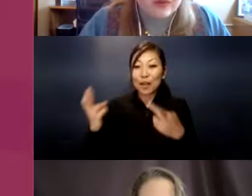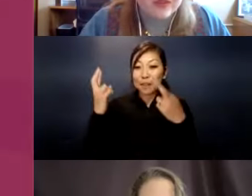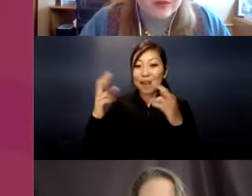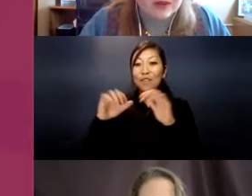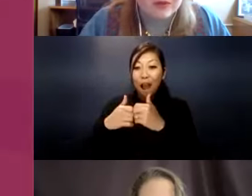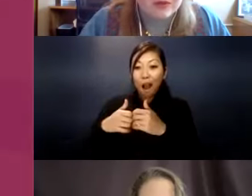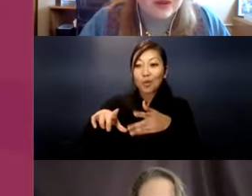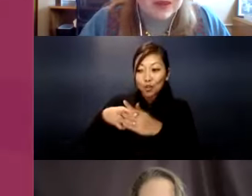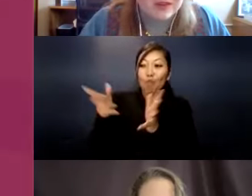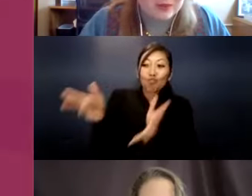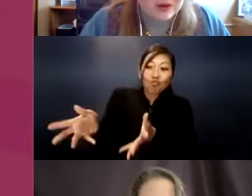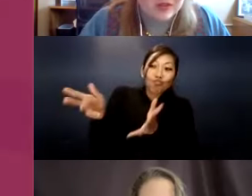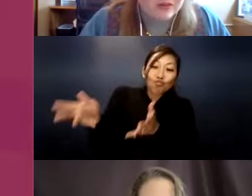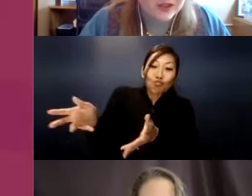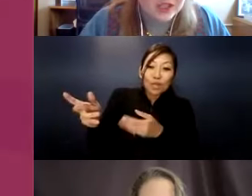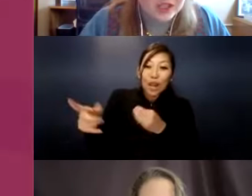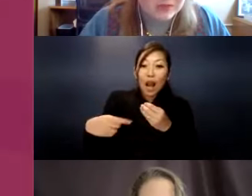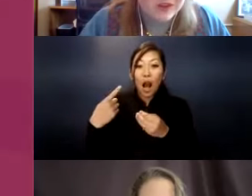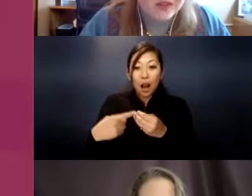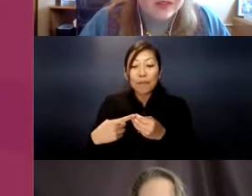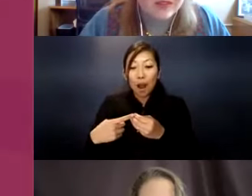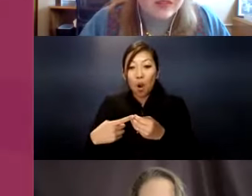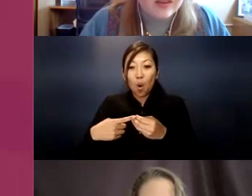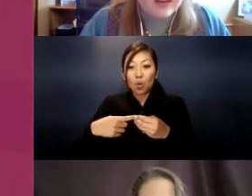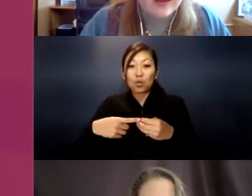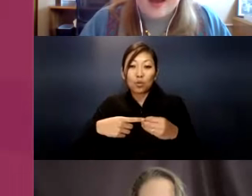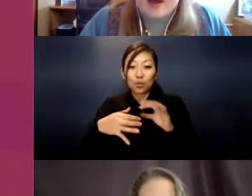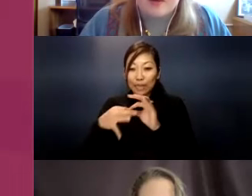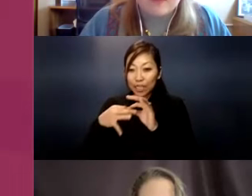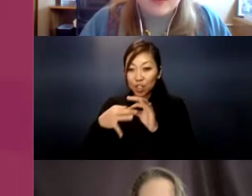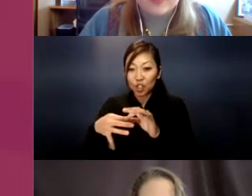with young people who might be experiencing relationship violence.